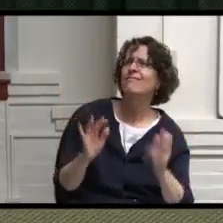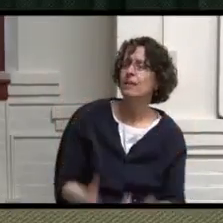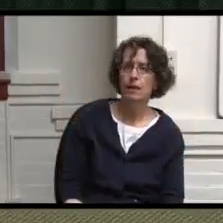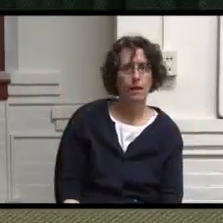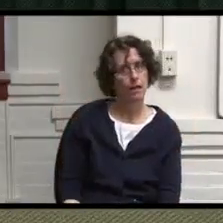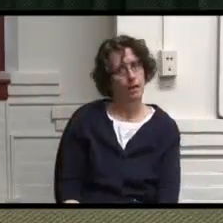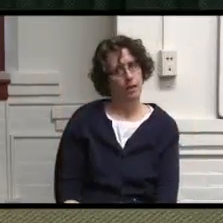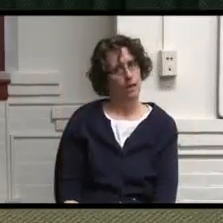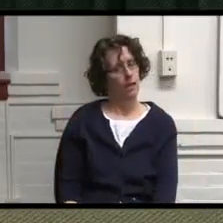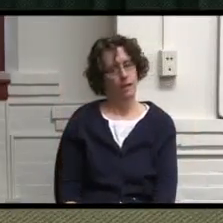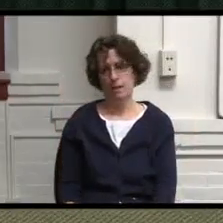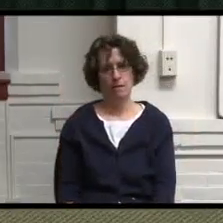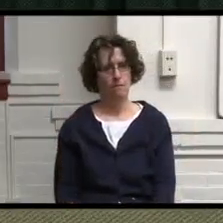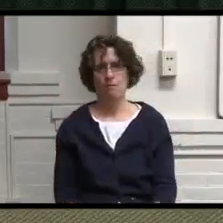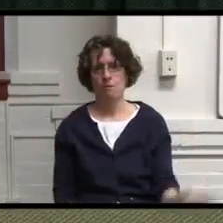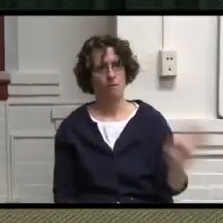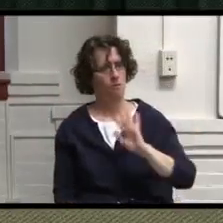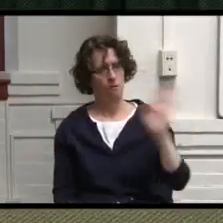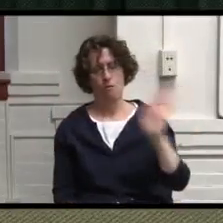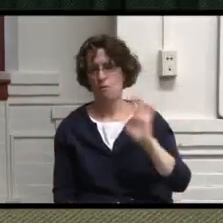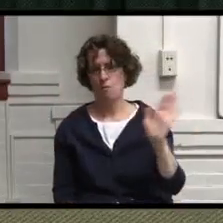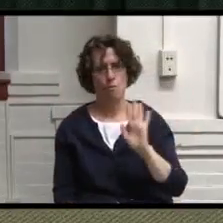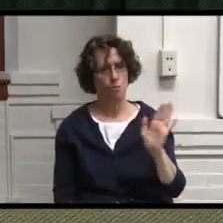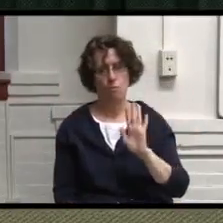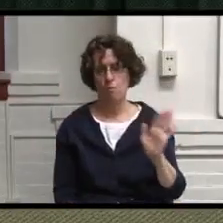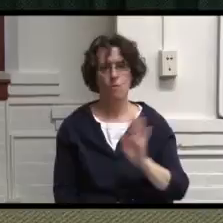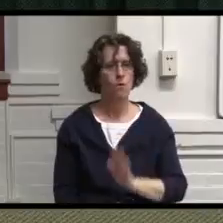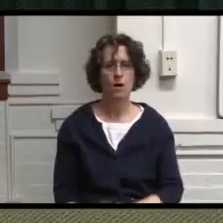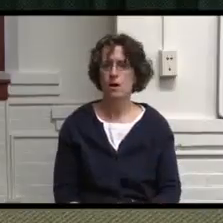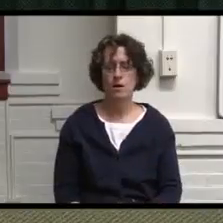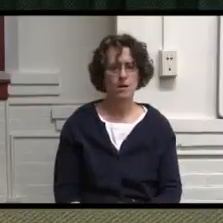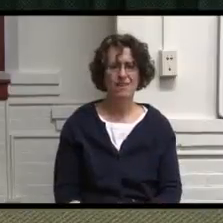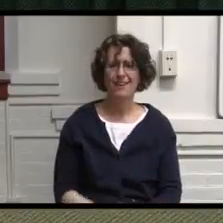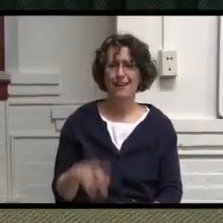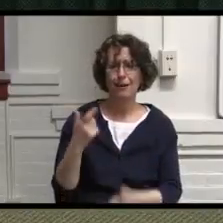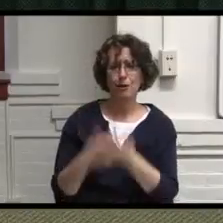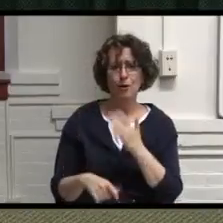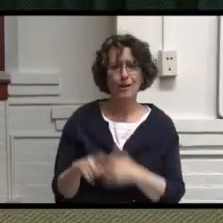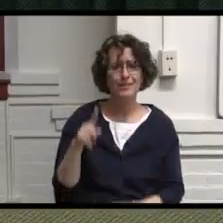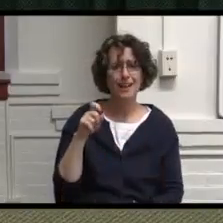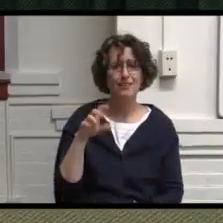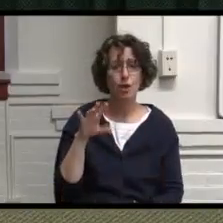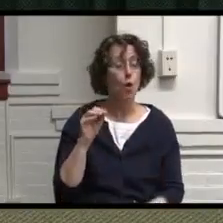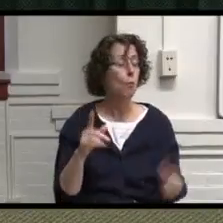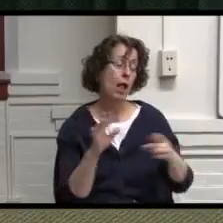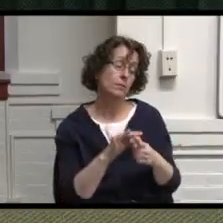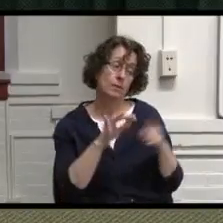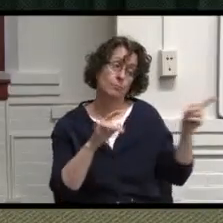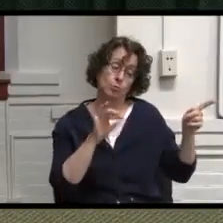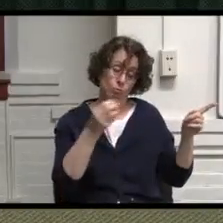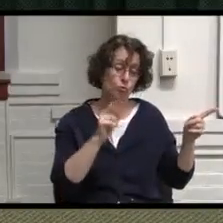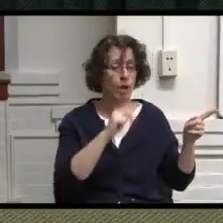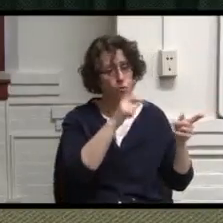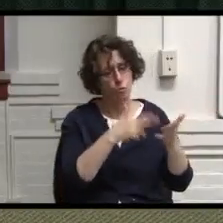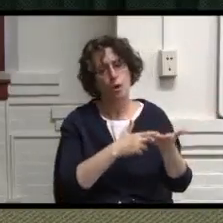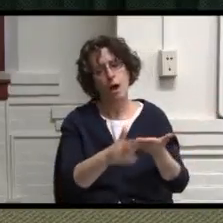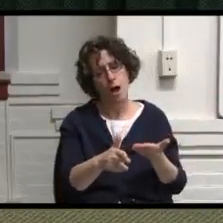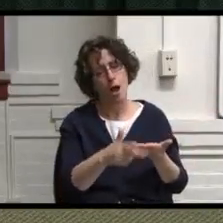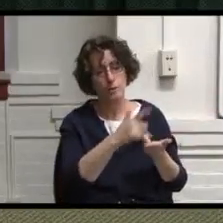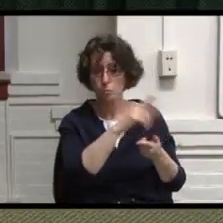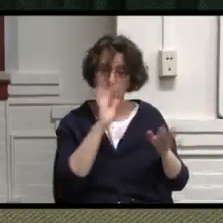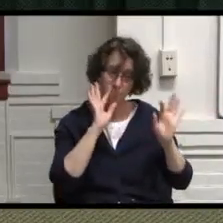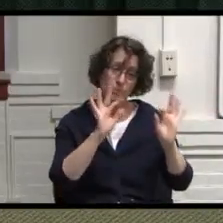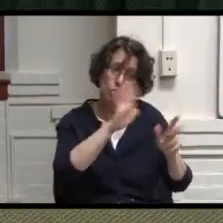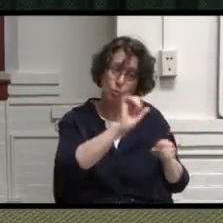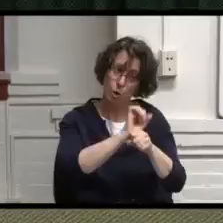So you're asking for, and for 100 and... Unless it's you. Unless it's me, Unless then you're they're the putting it contractor. perfectly.